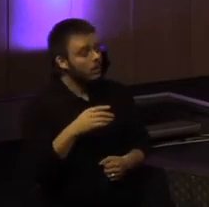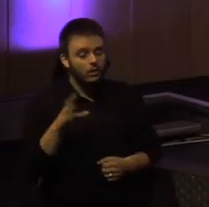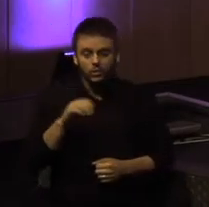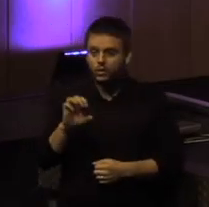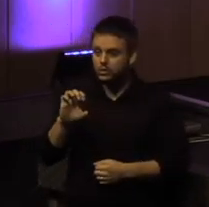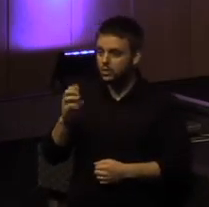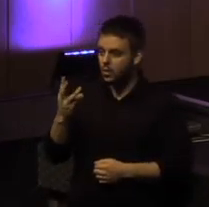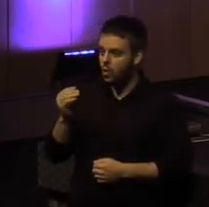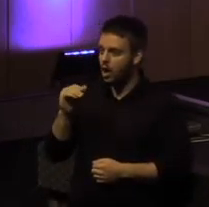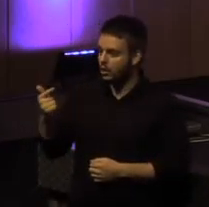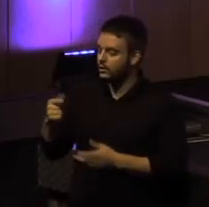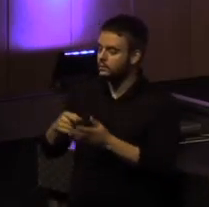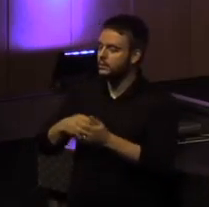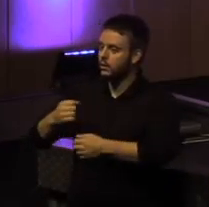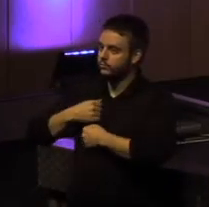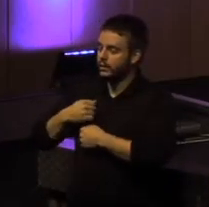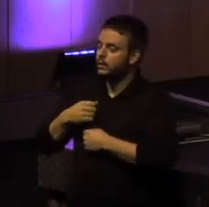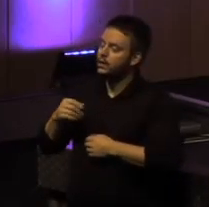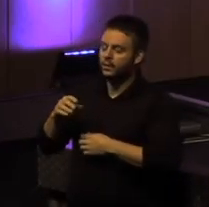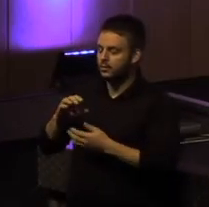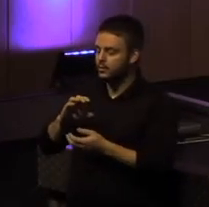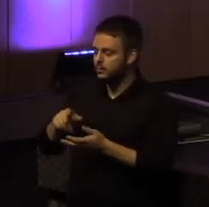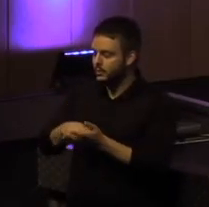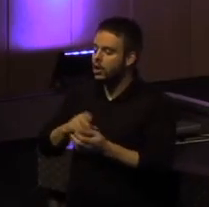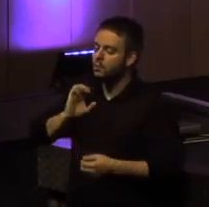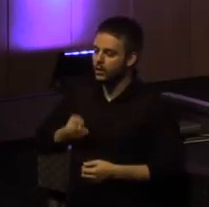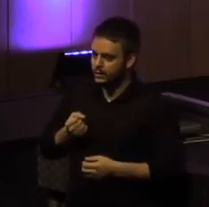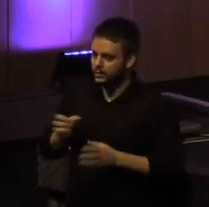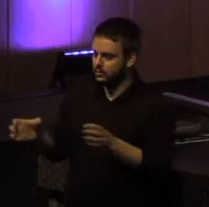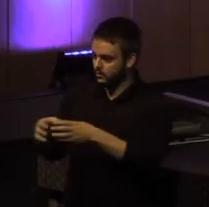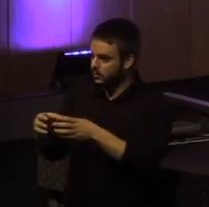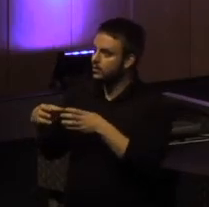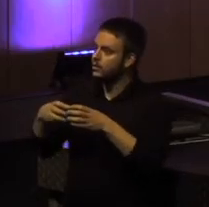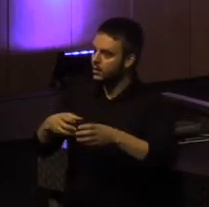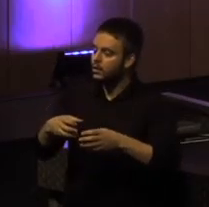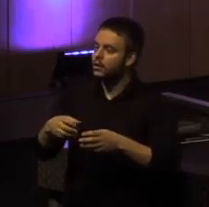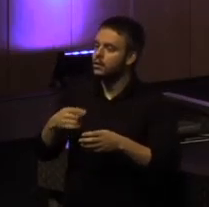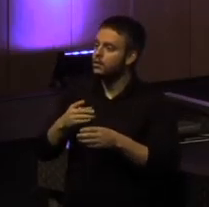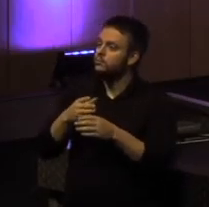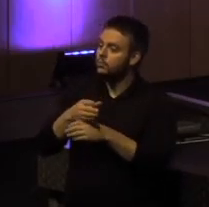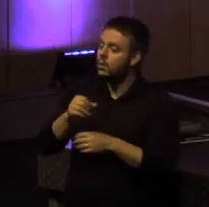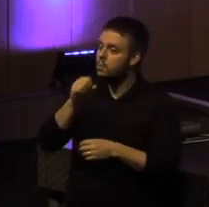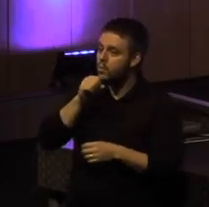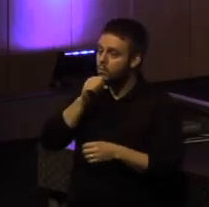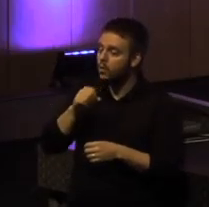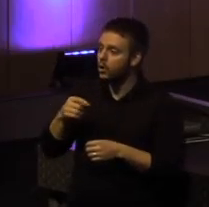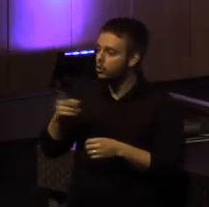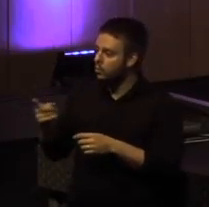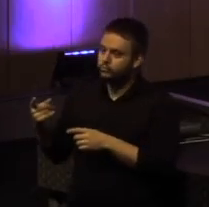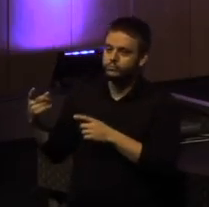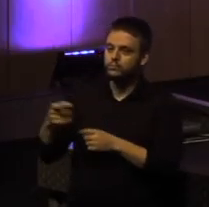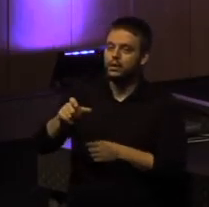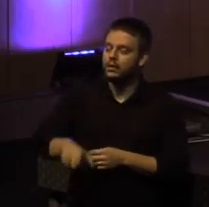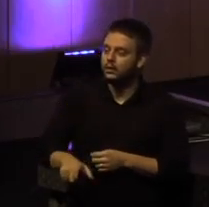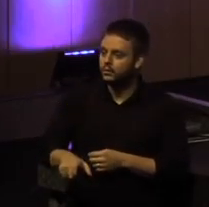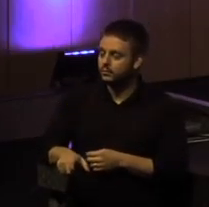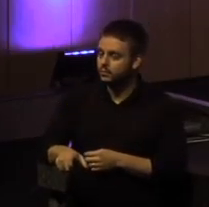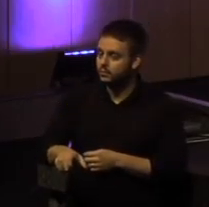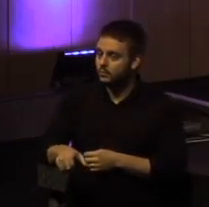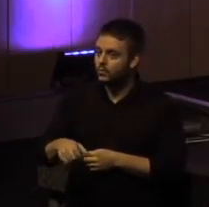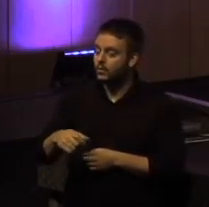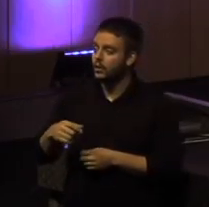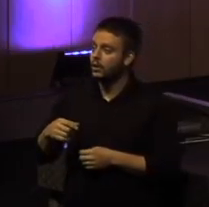p.m. from the police said that they pursued him. We still don't know why they were even following him to pursue